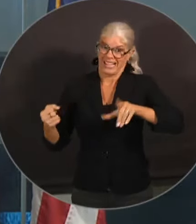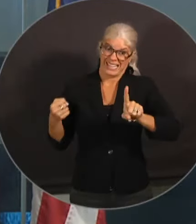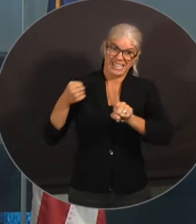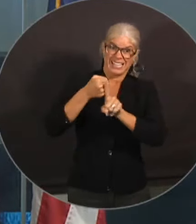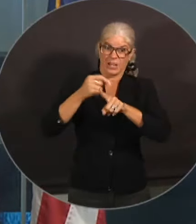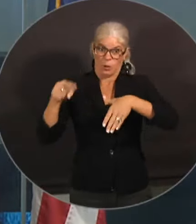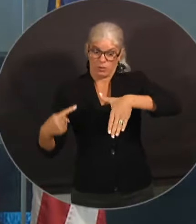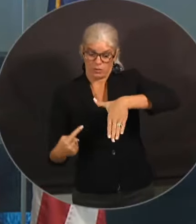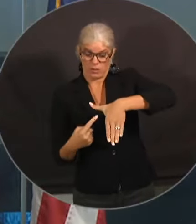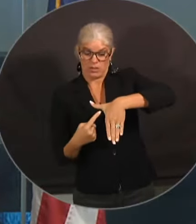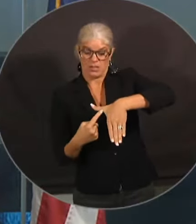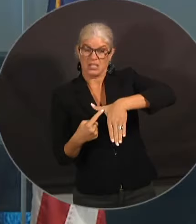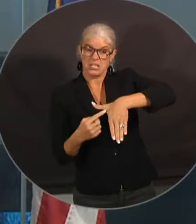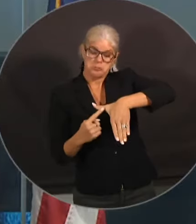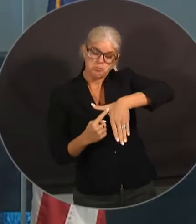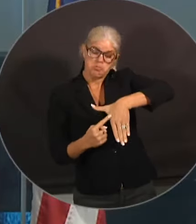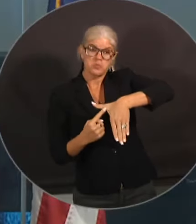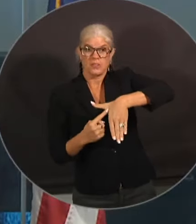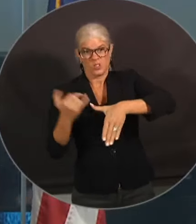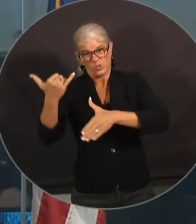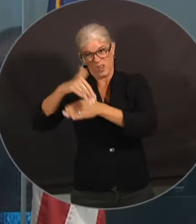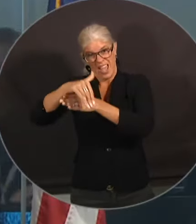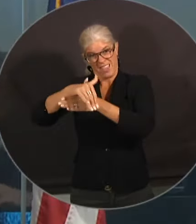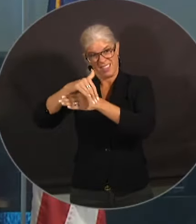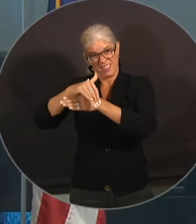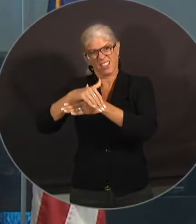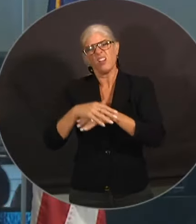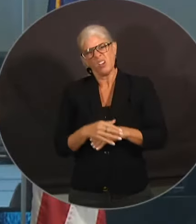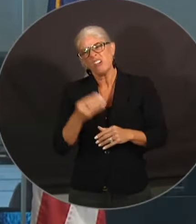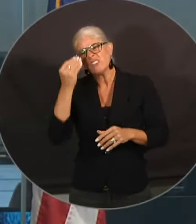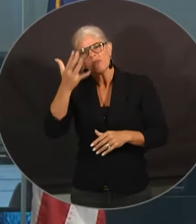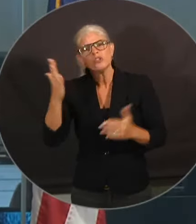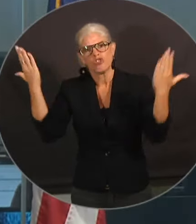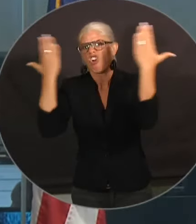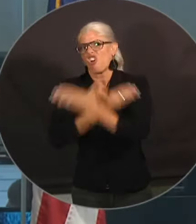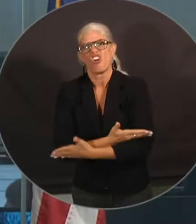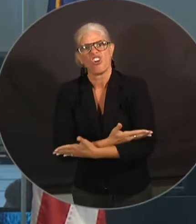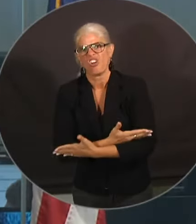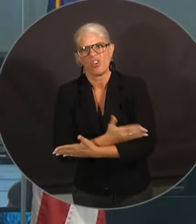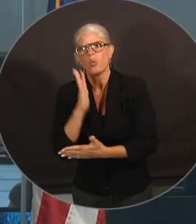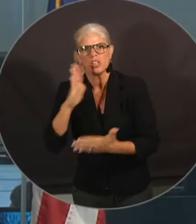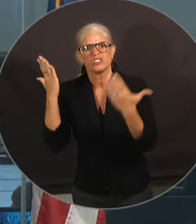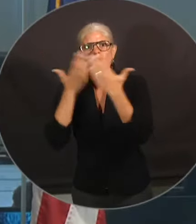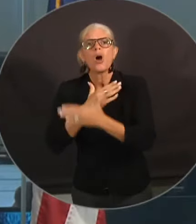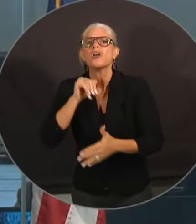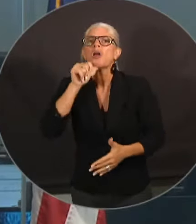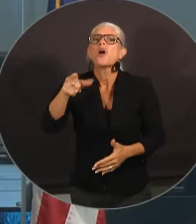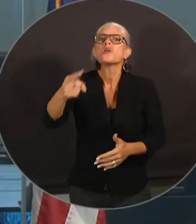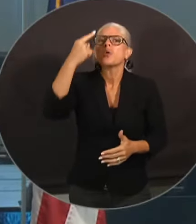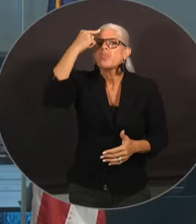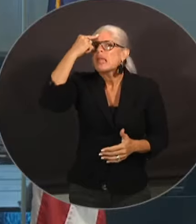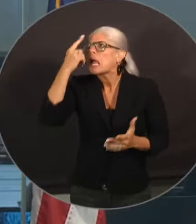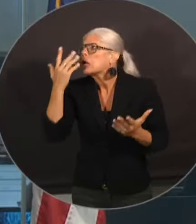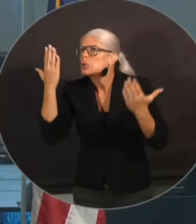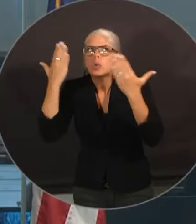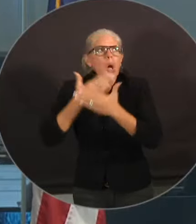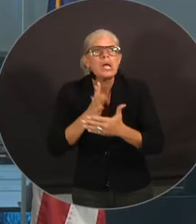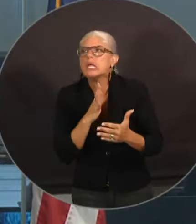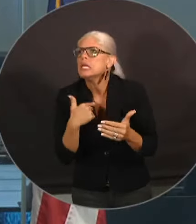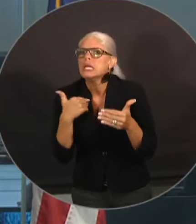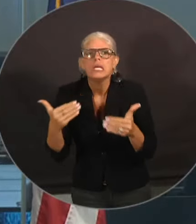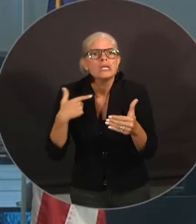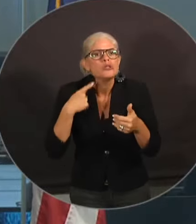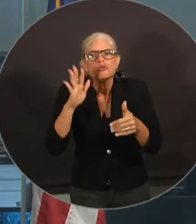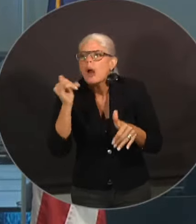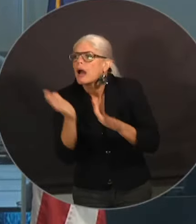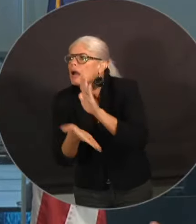will likely be dark by the time the storm passes. Do not try to do any work in the dark. You don't know what